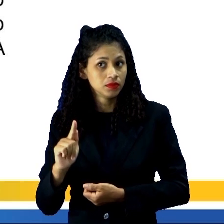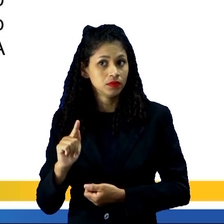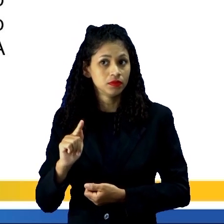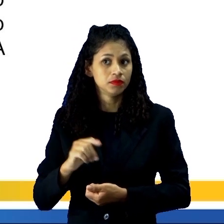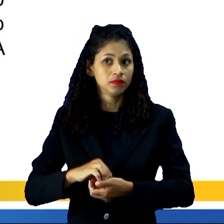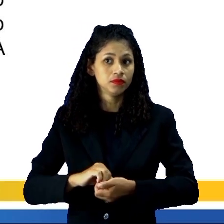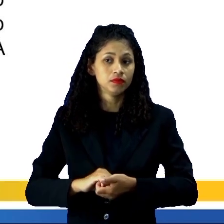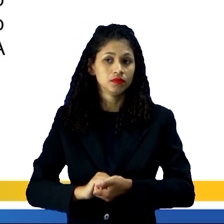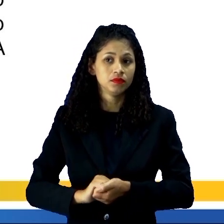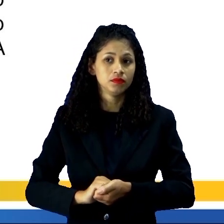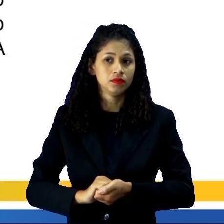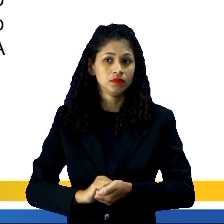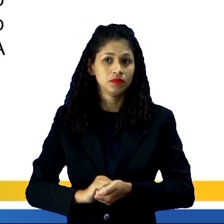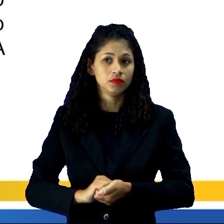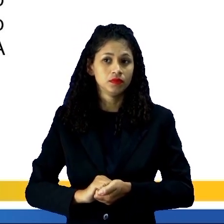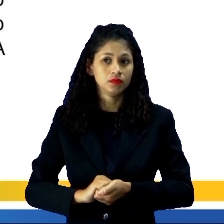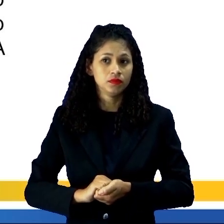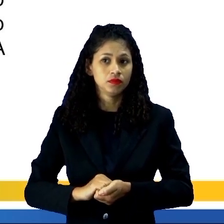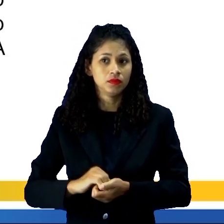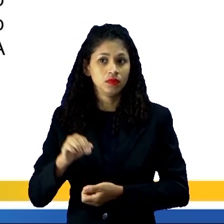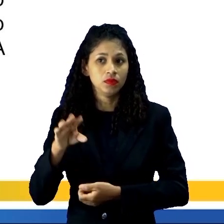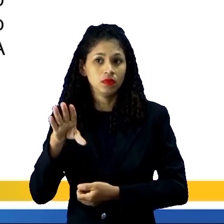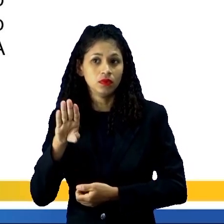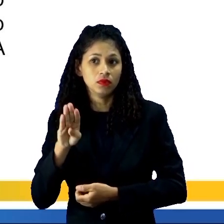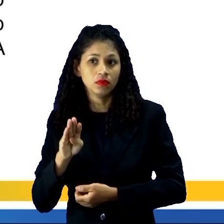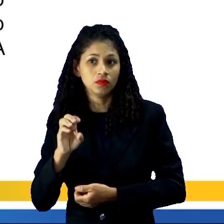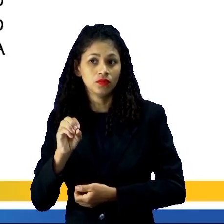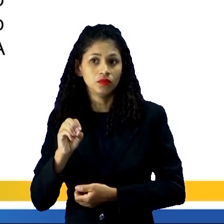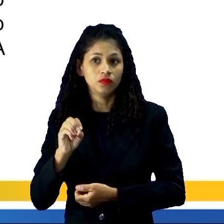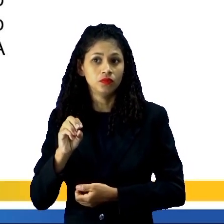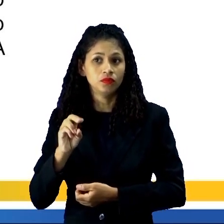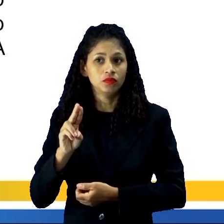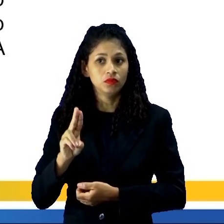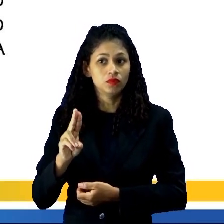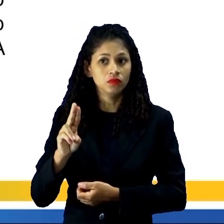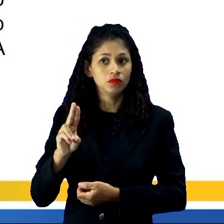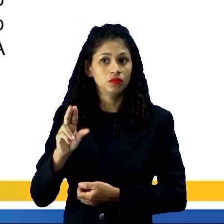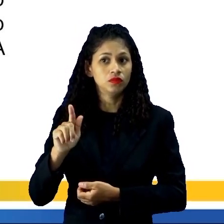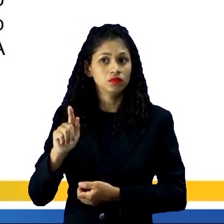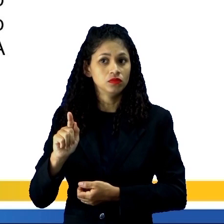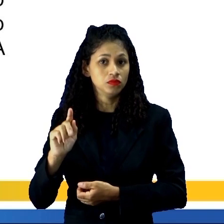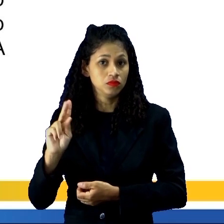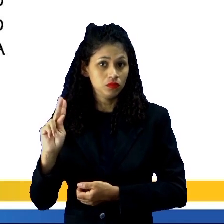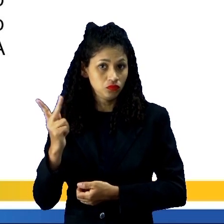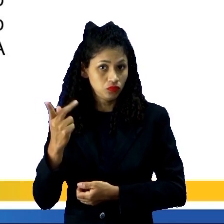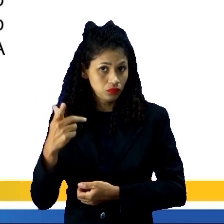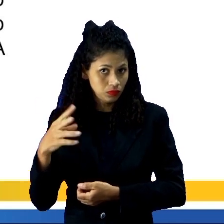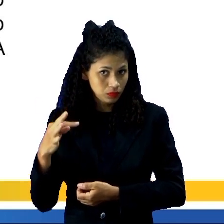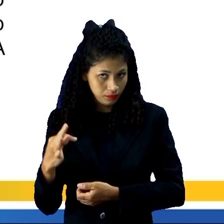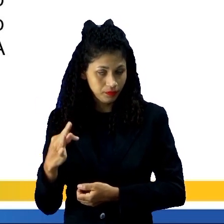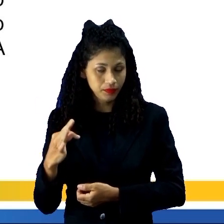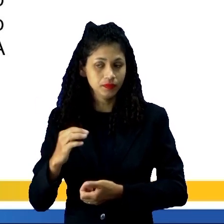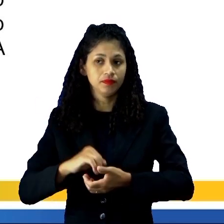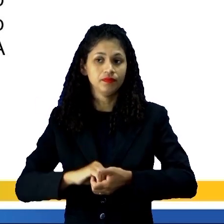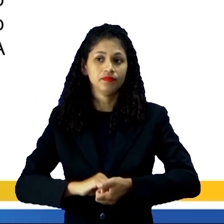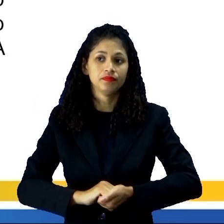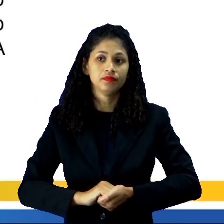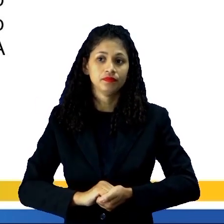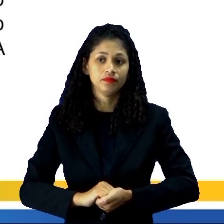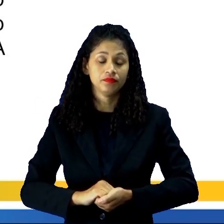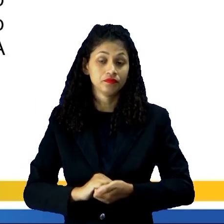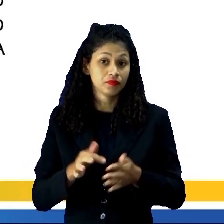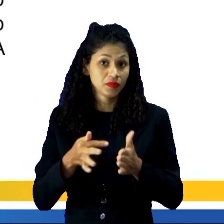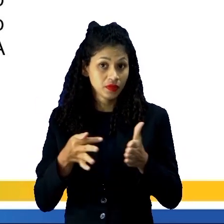is that Carl bought. The dependent clause is the shirt has a stain on the pocket.